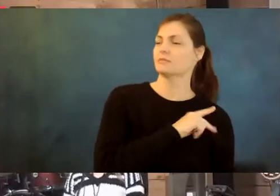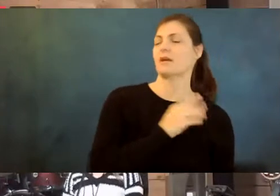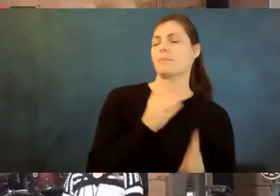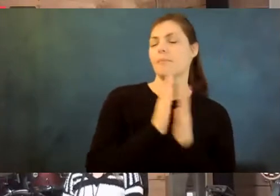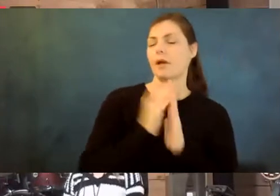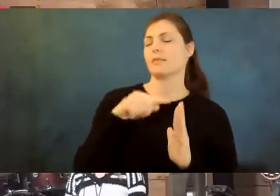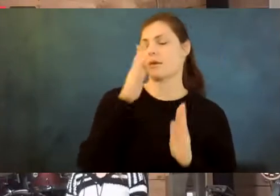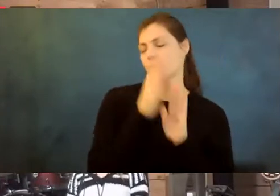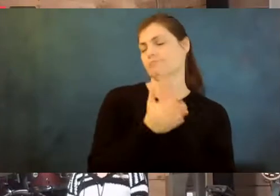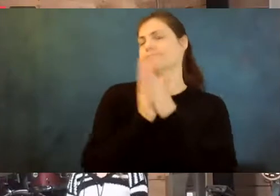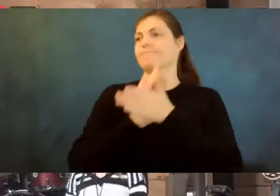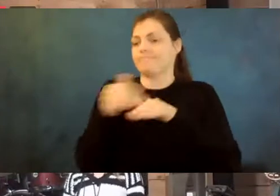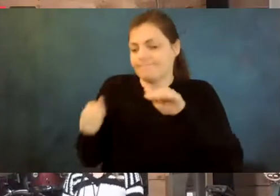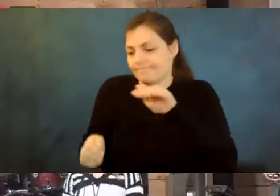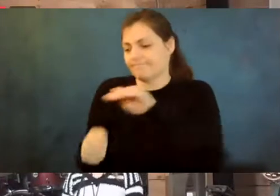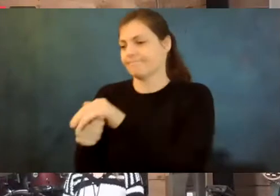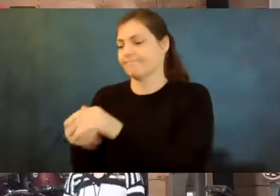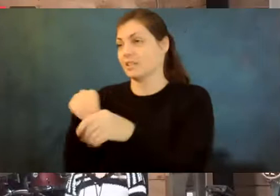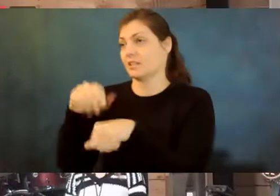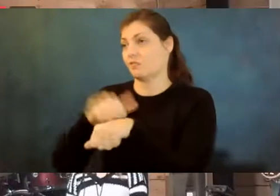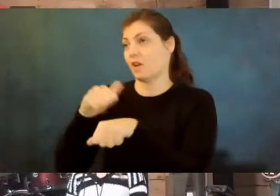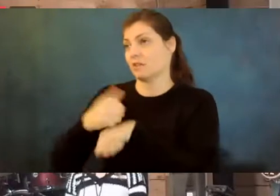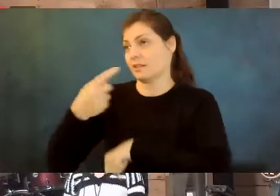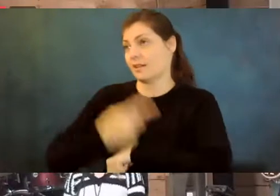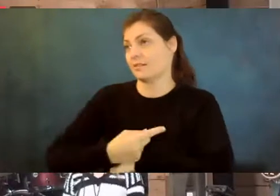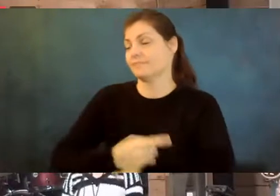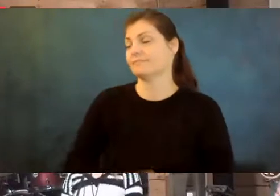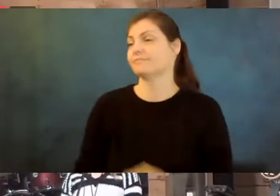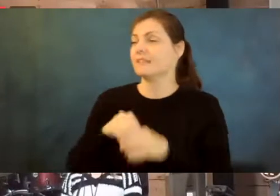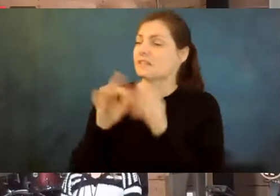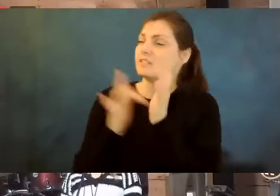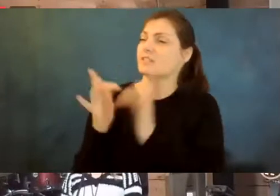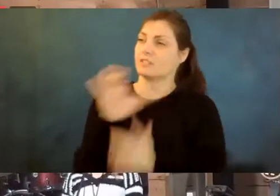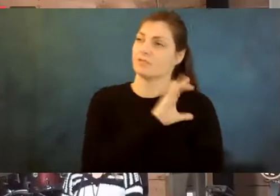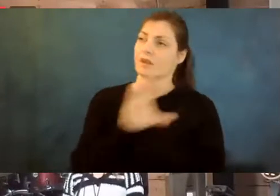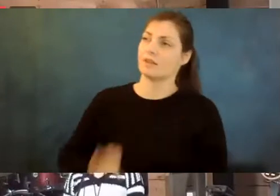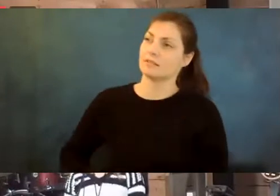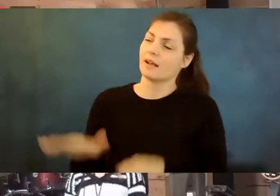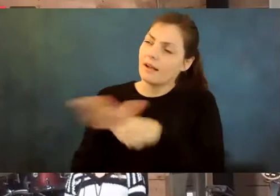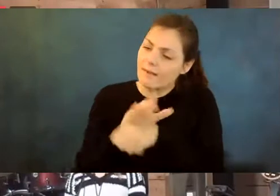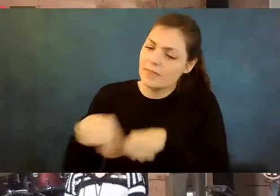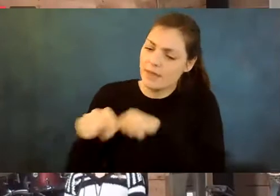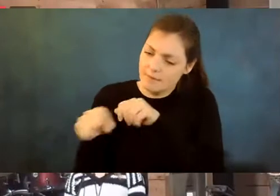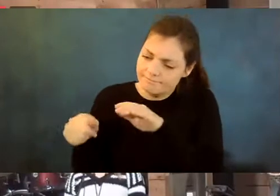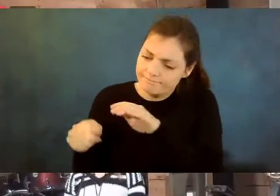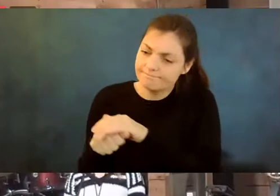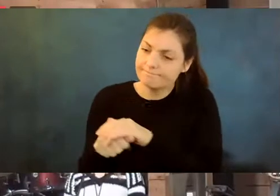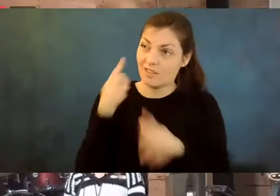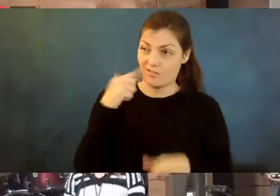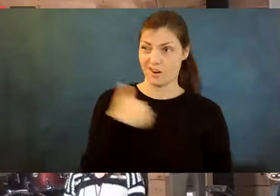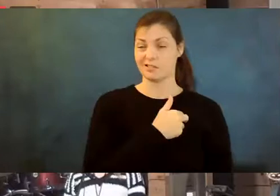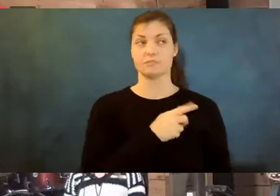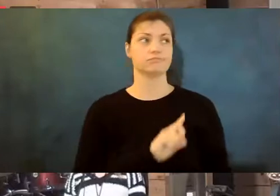Christ today, hidden in the rock, that you would cover them. And Lord, those of us who've been wandering